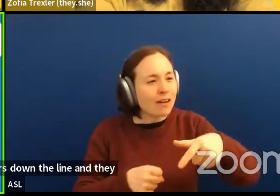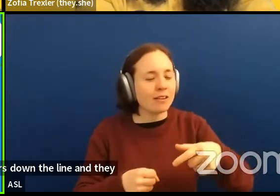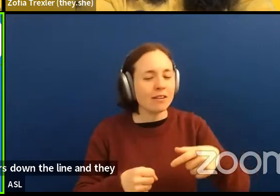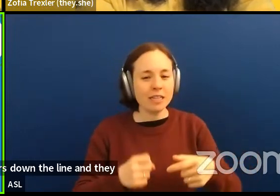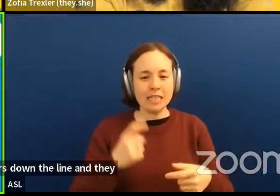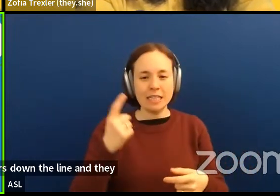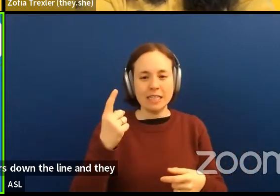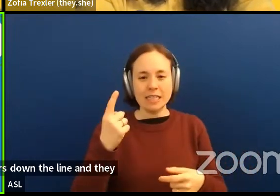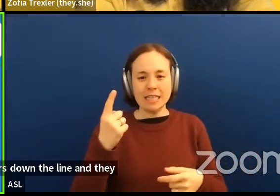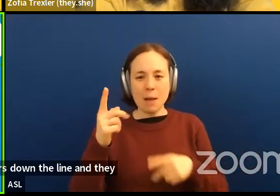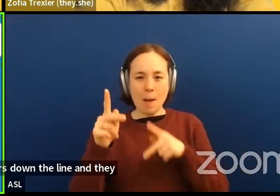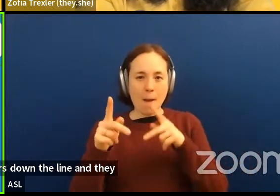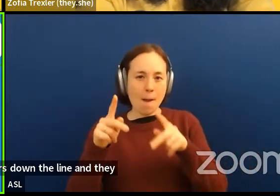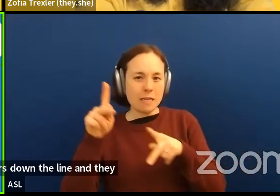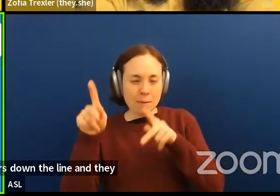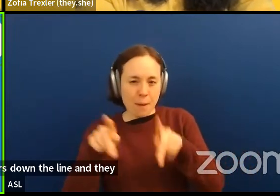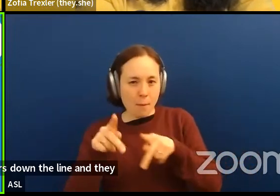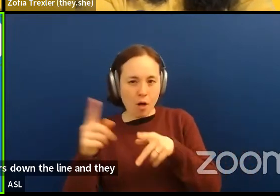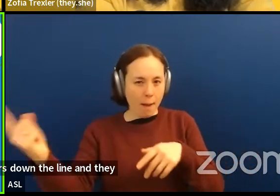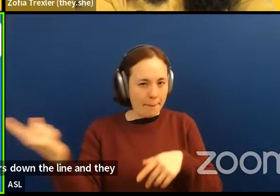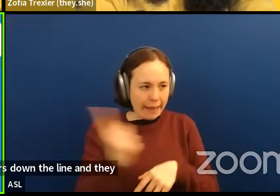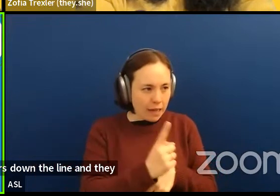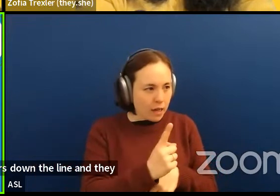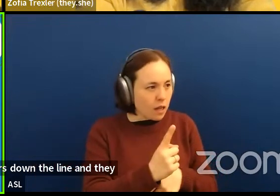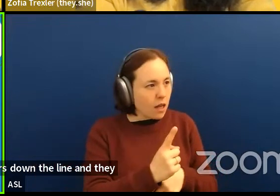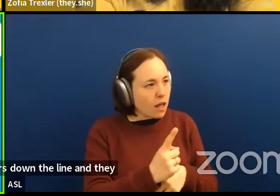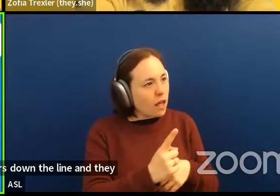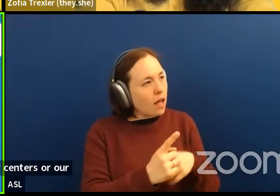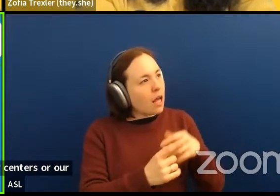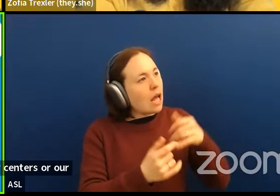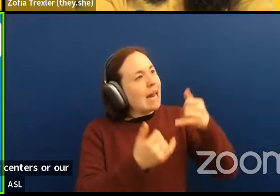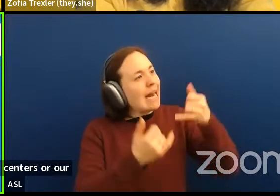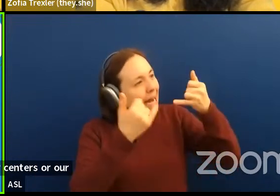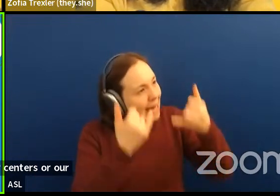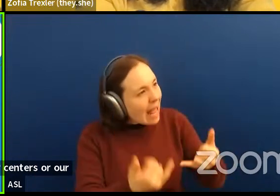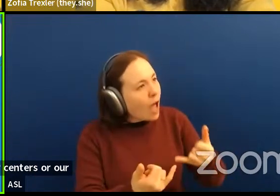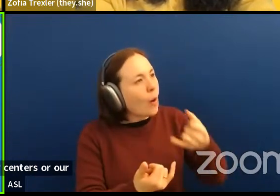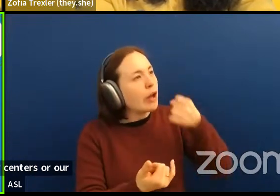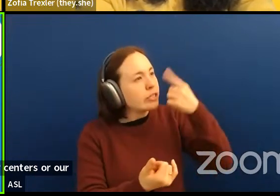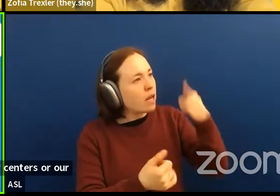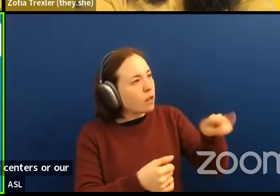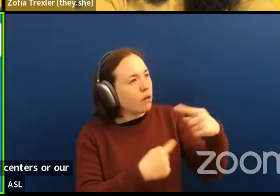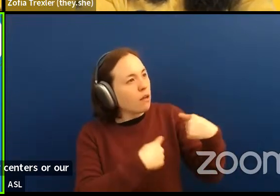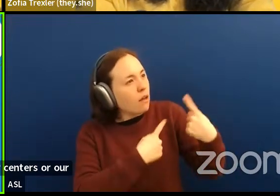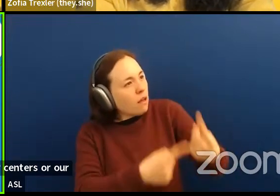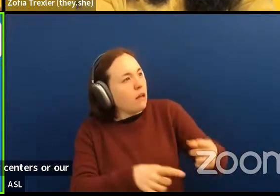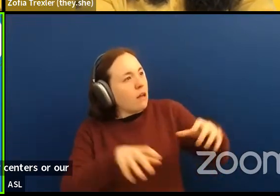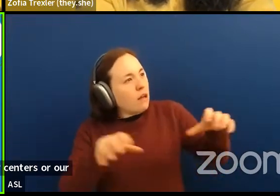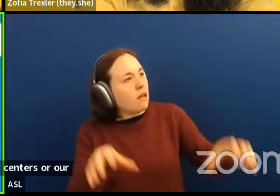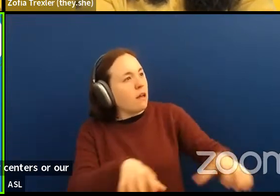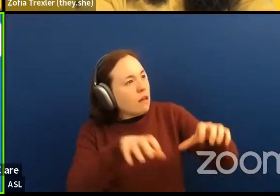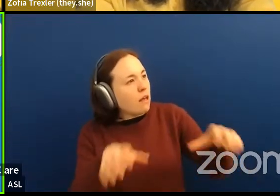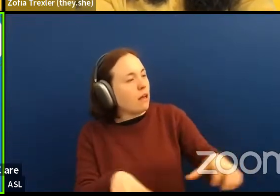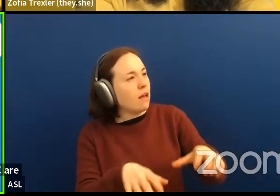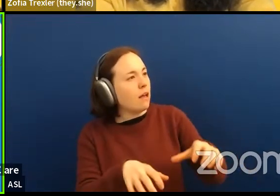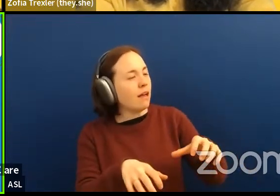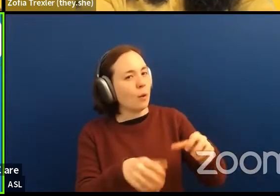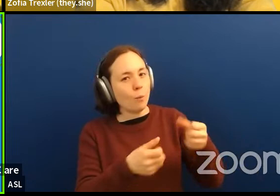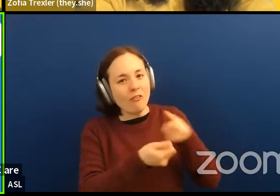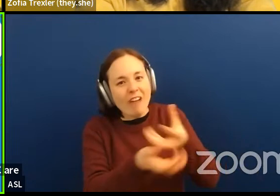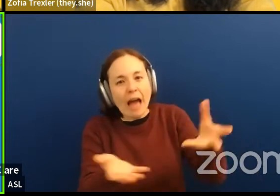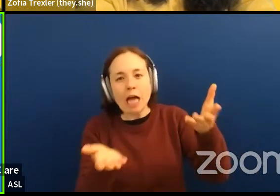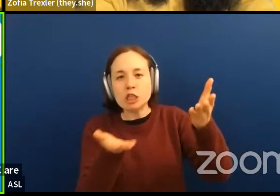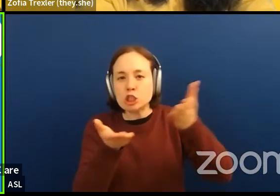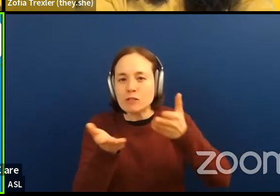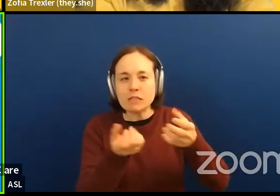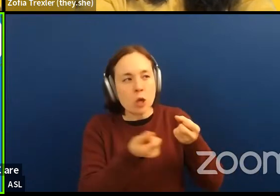our centers or our ILCs for doing or providing some service or assistance at a